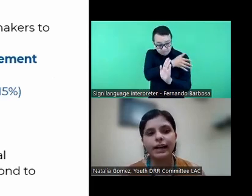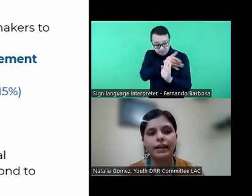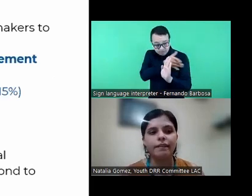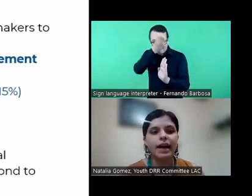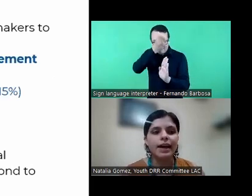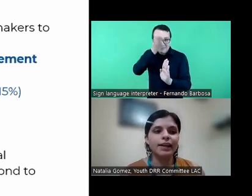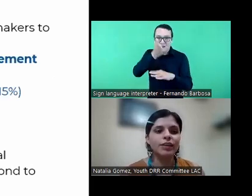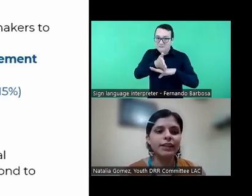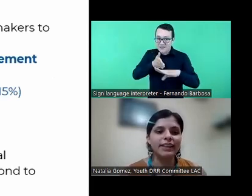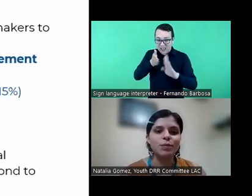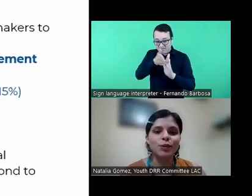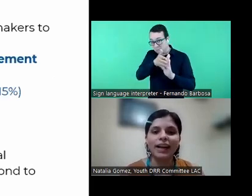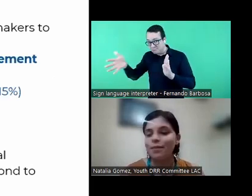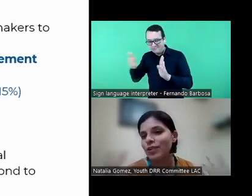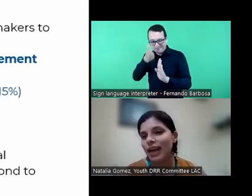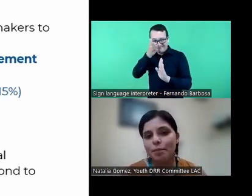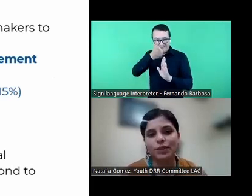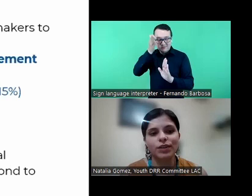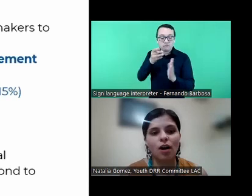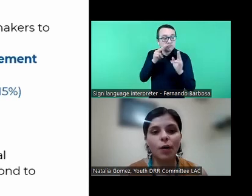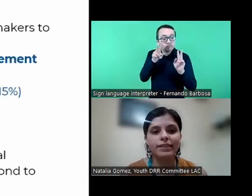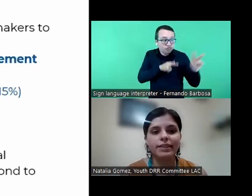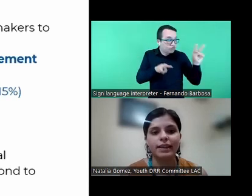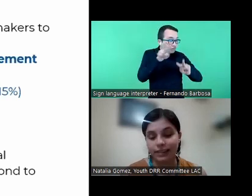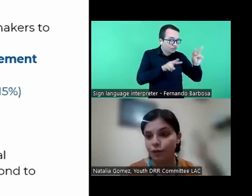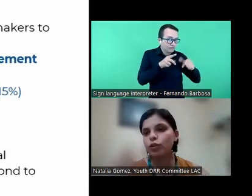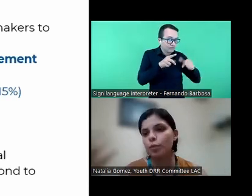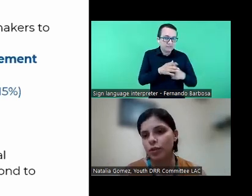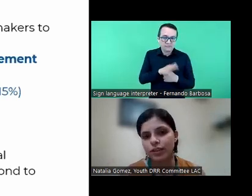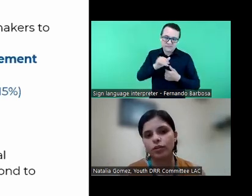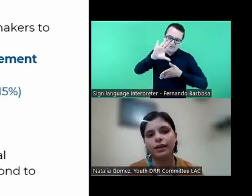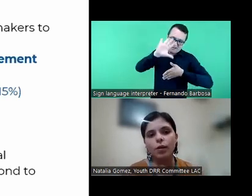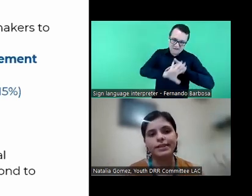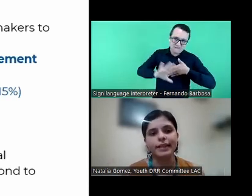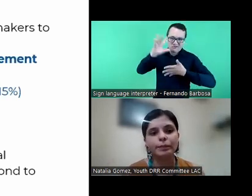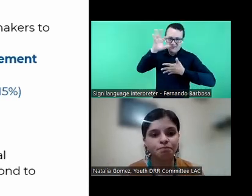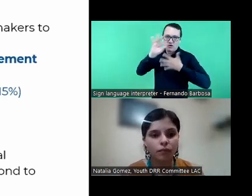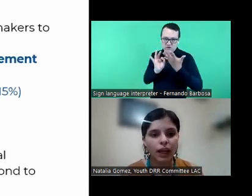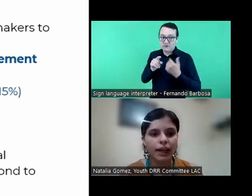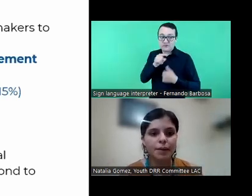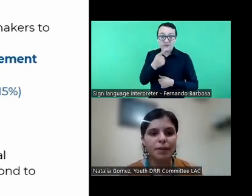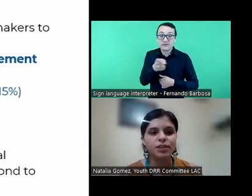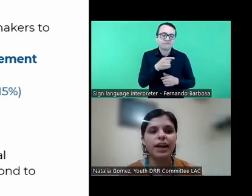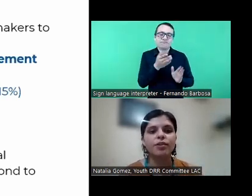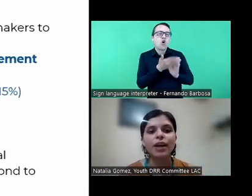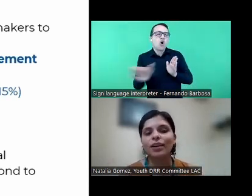in the Sendai framework in the Americas and the Caribbean, where we have that most youth or most of